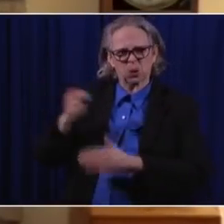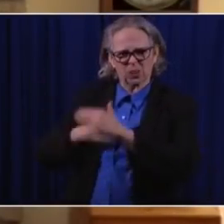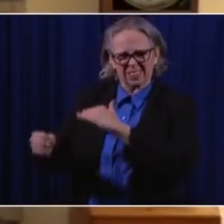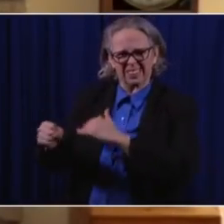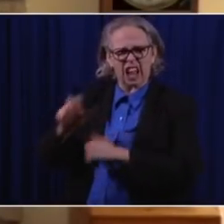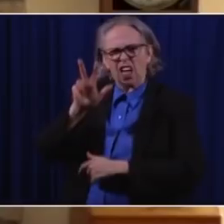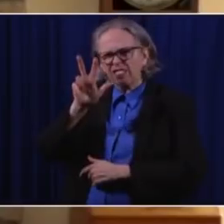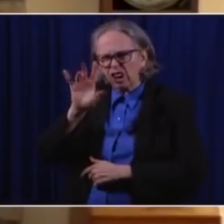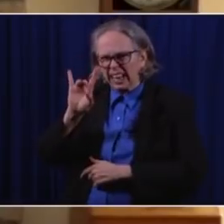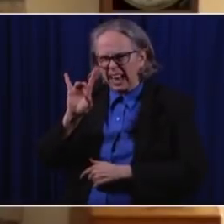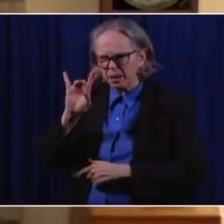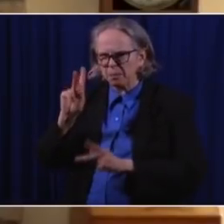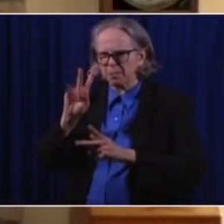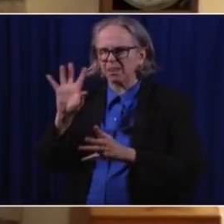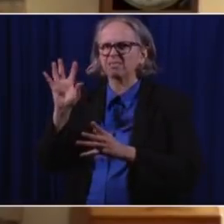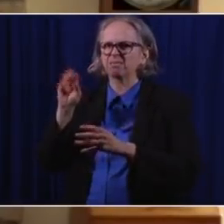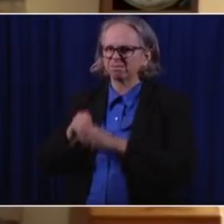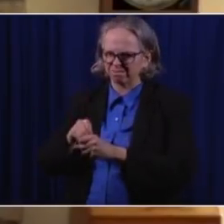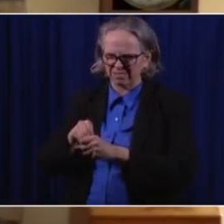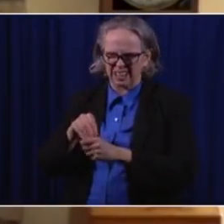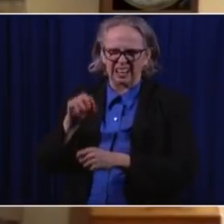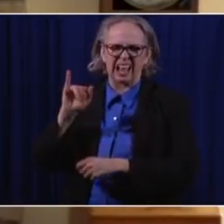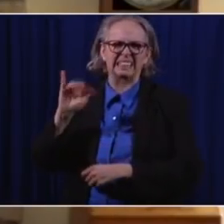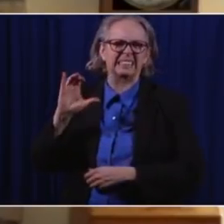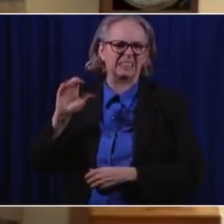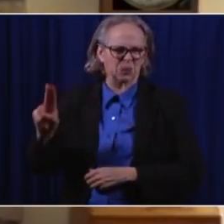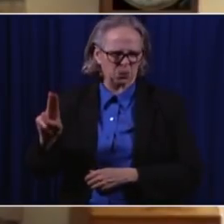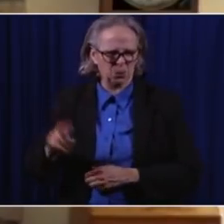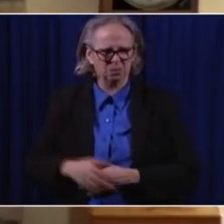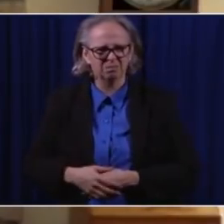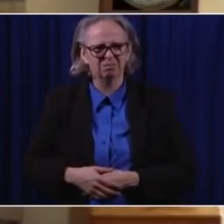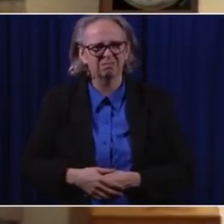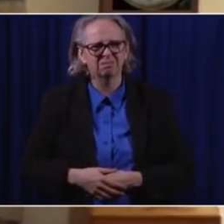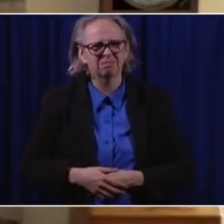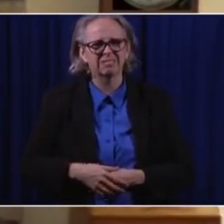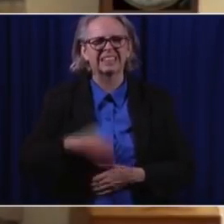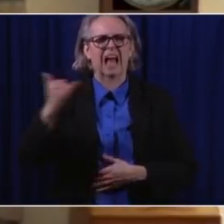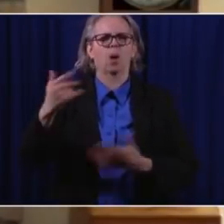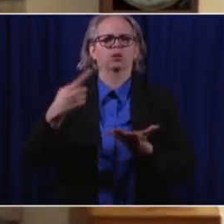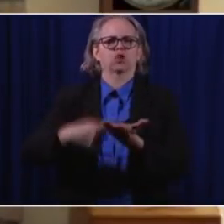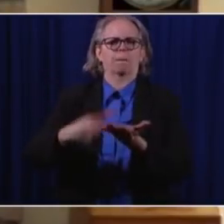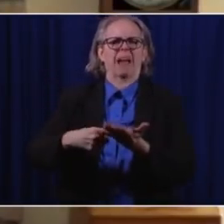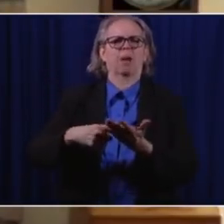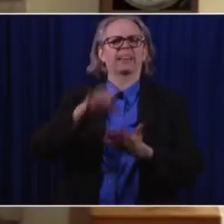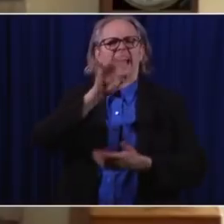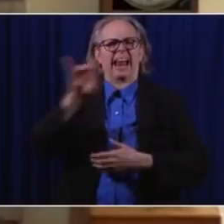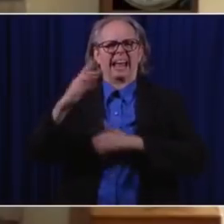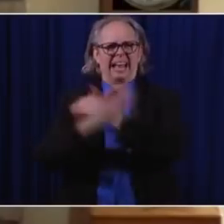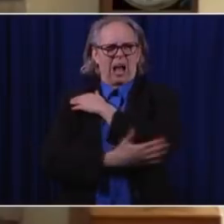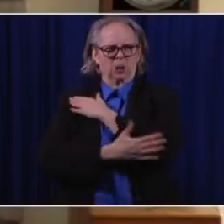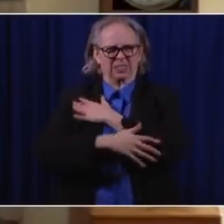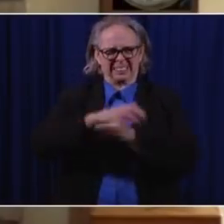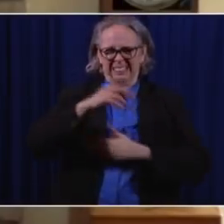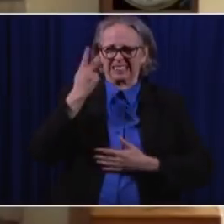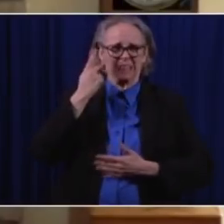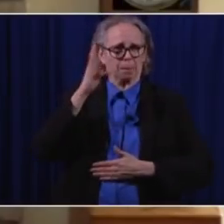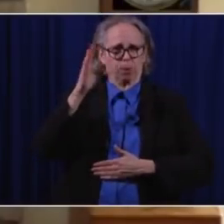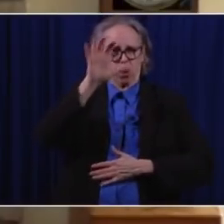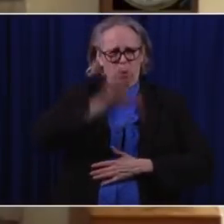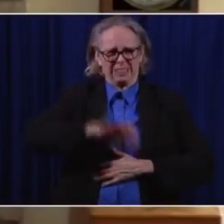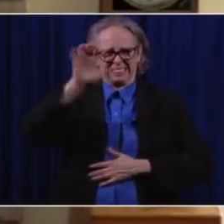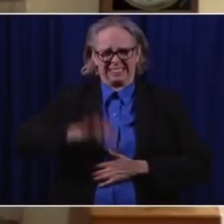top 88 or 88 counties and look at these counties. Again, all 88